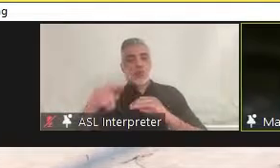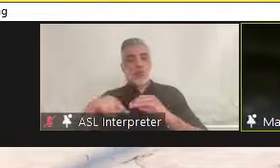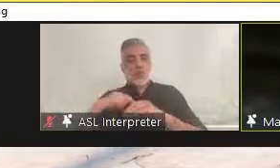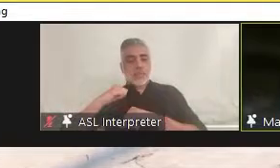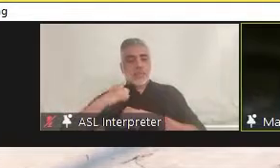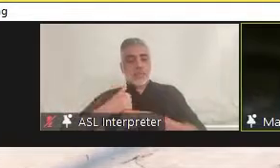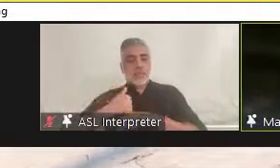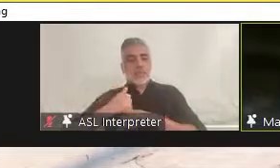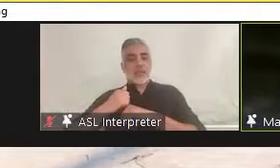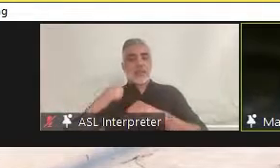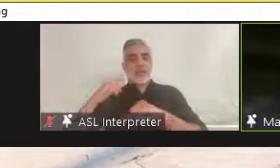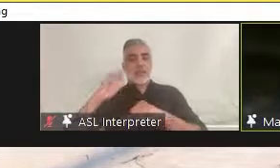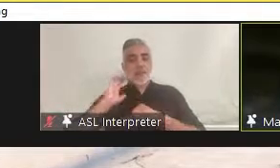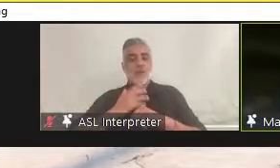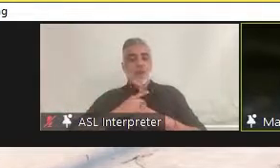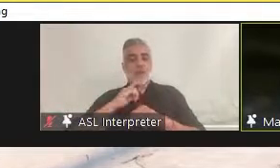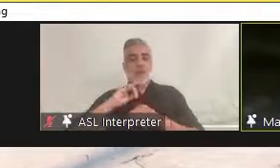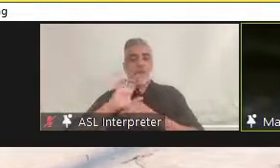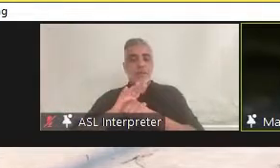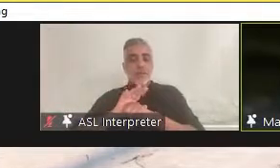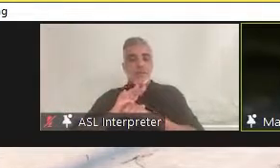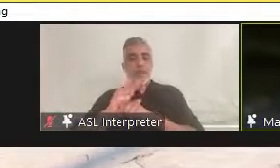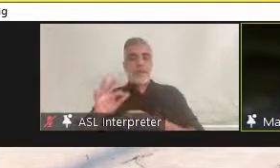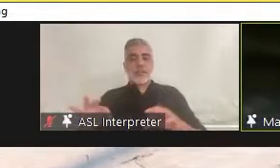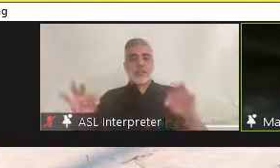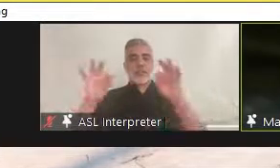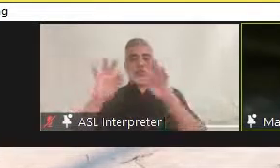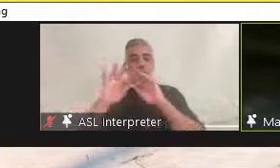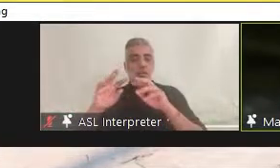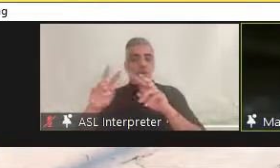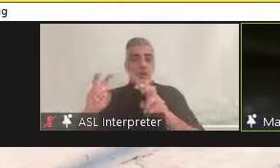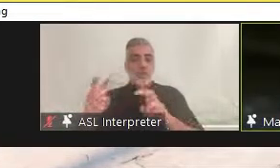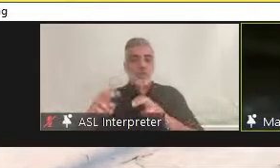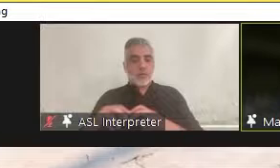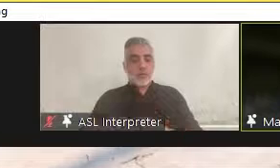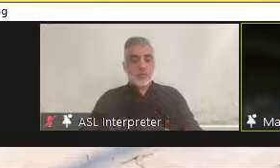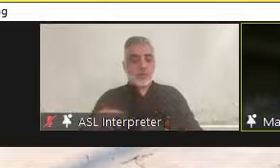our commitment on this important topic.